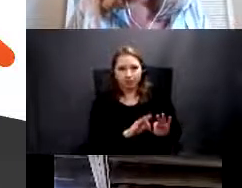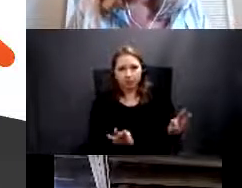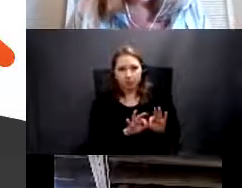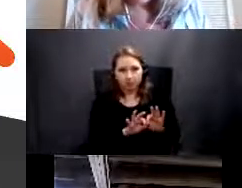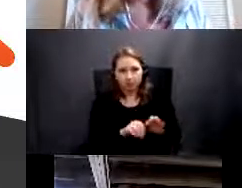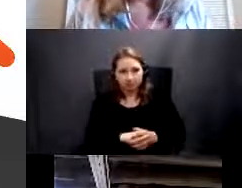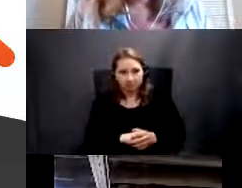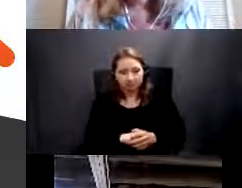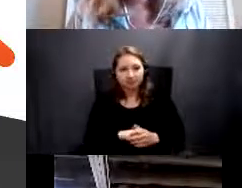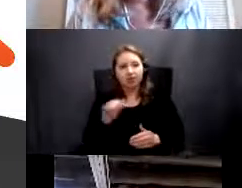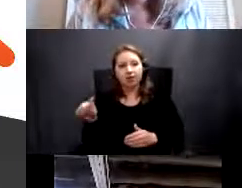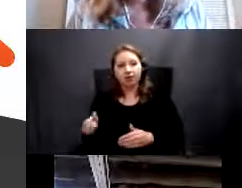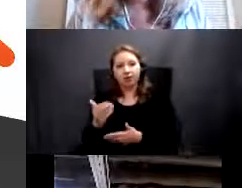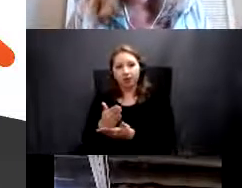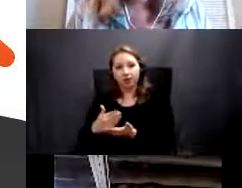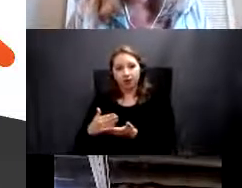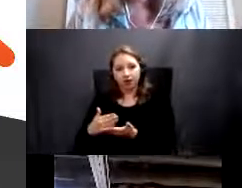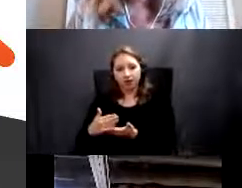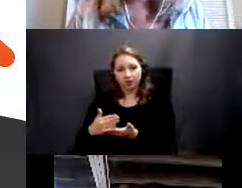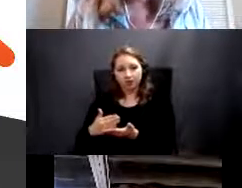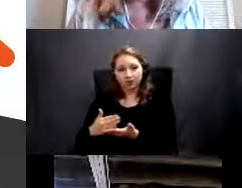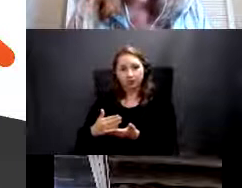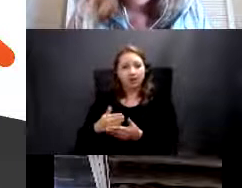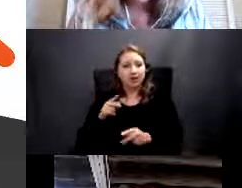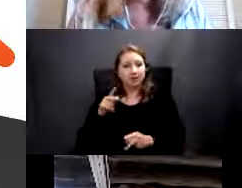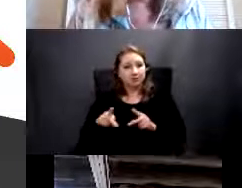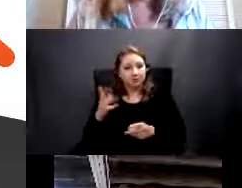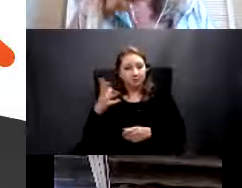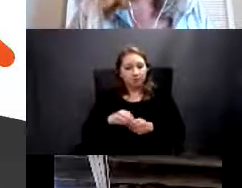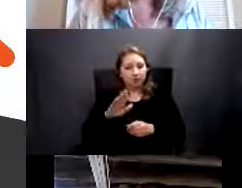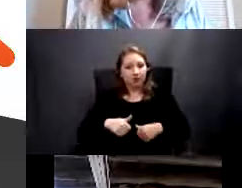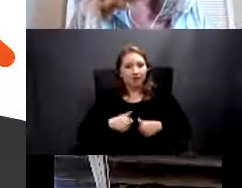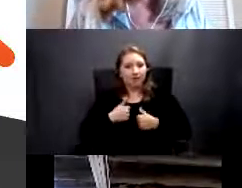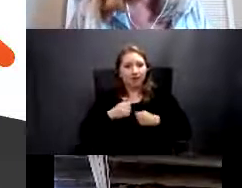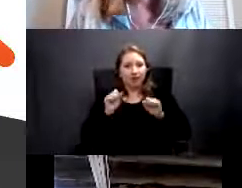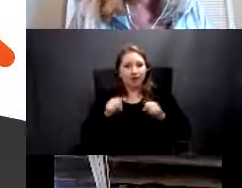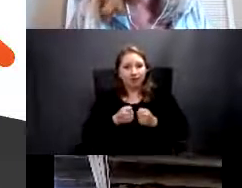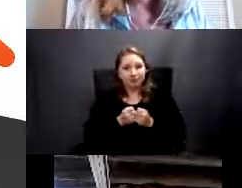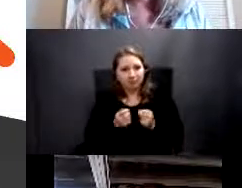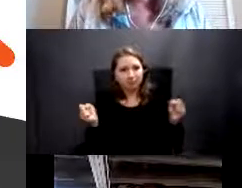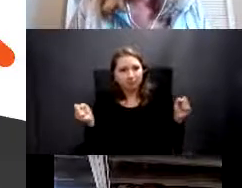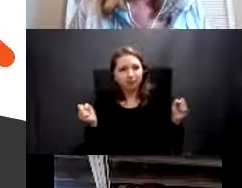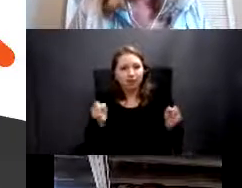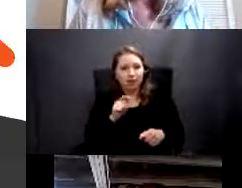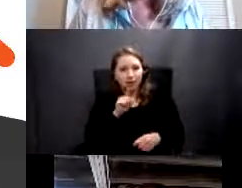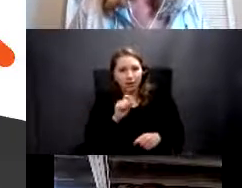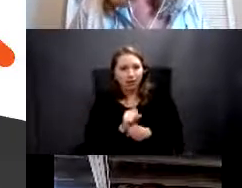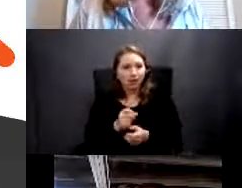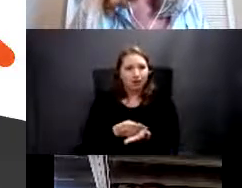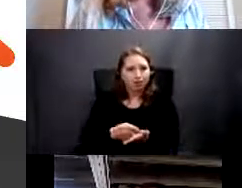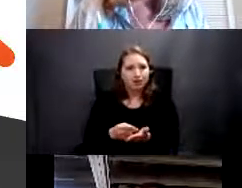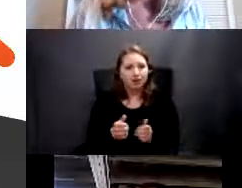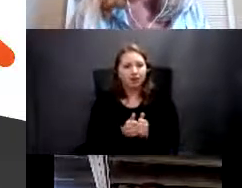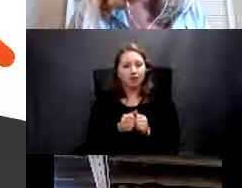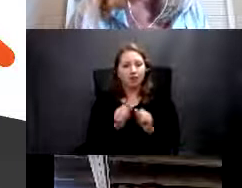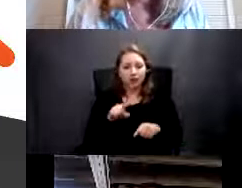again, having people in your life that you can be raw with, that you can be authentic with, that you can say,